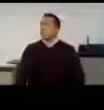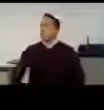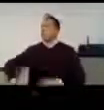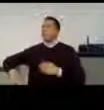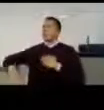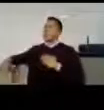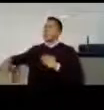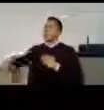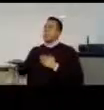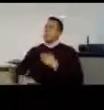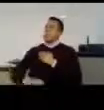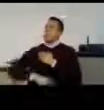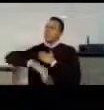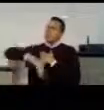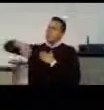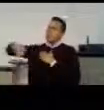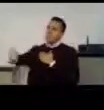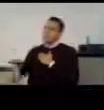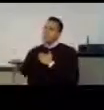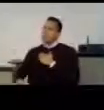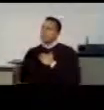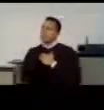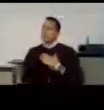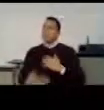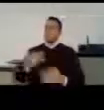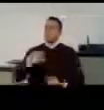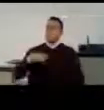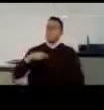there's so many choices, so many great questions.